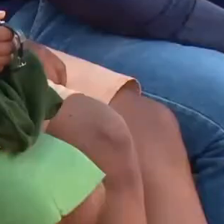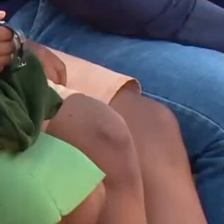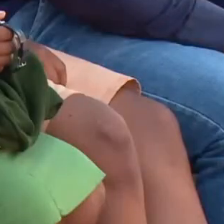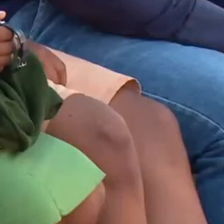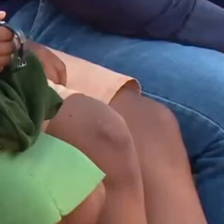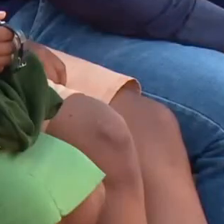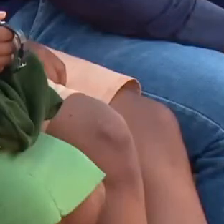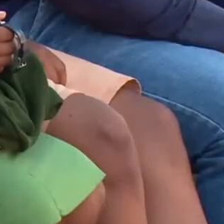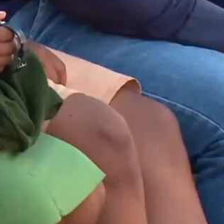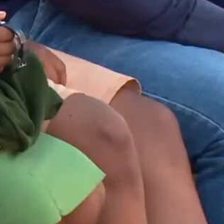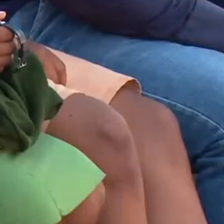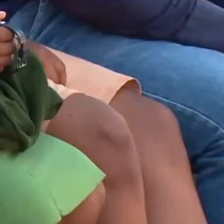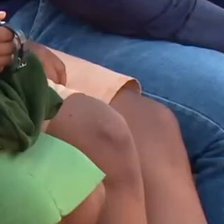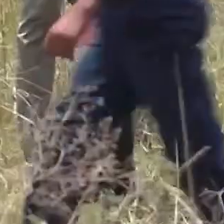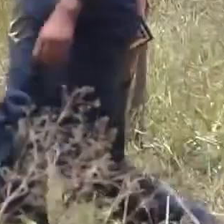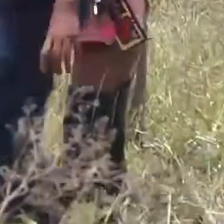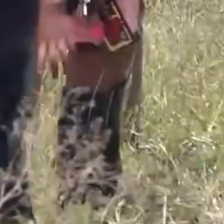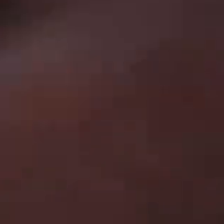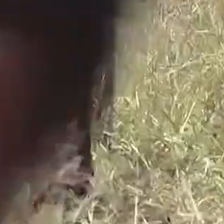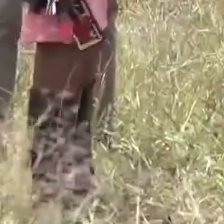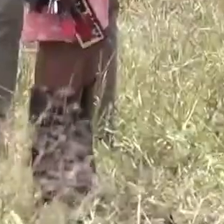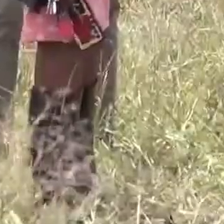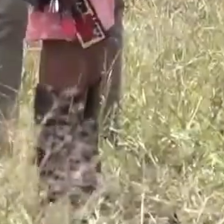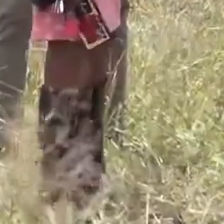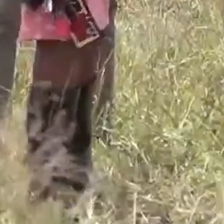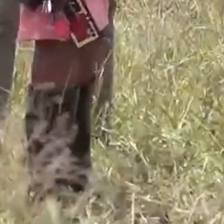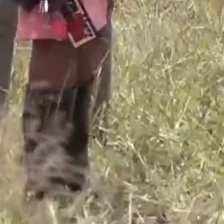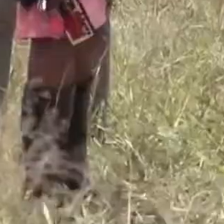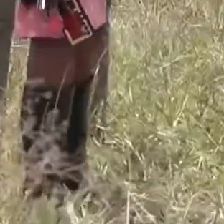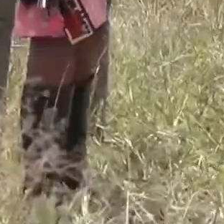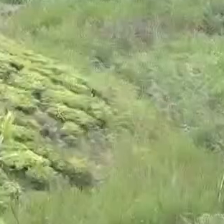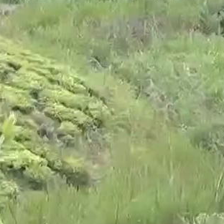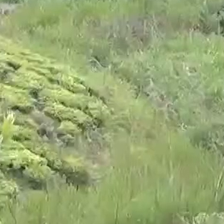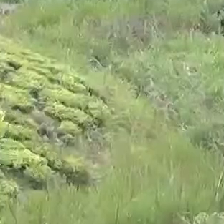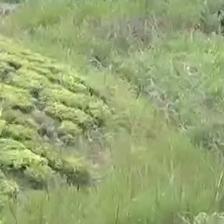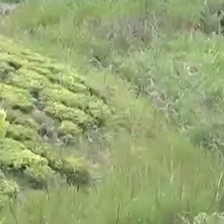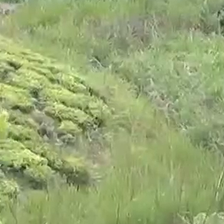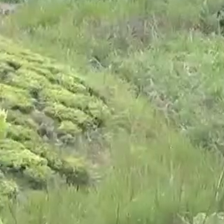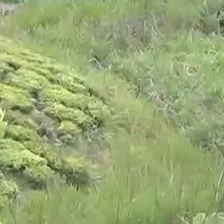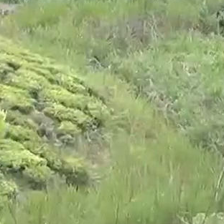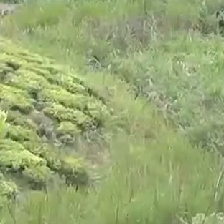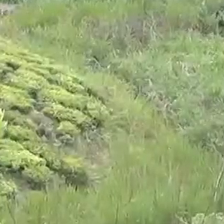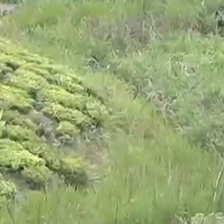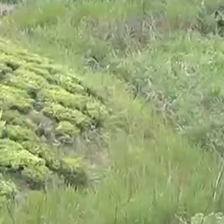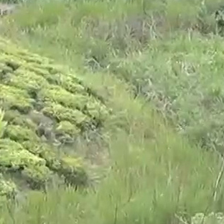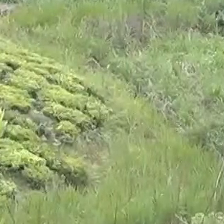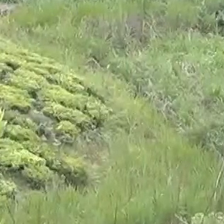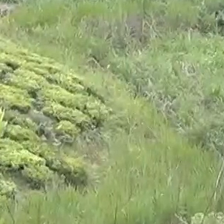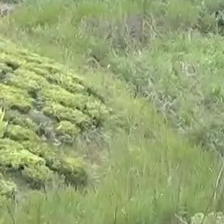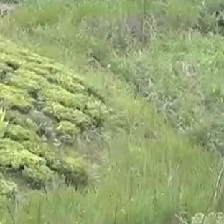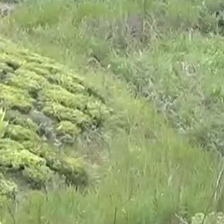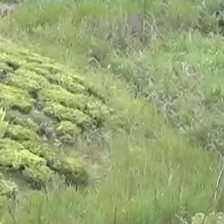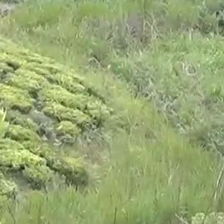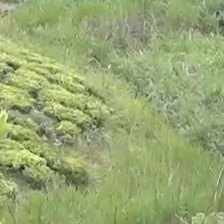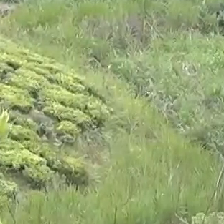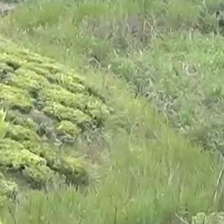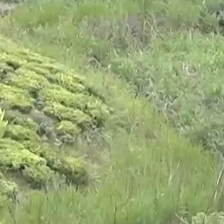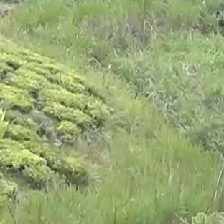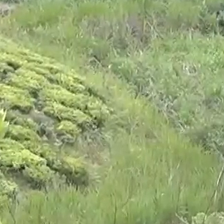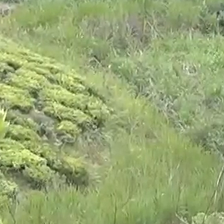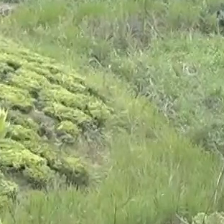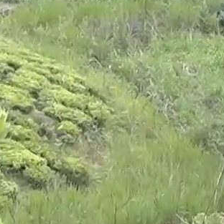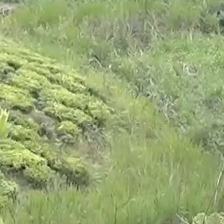every story, every step we take creates a ripple. Join me, the environmentalist